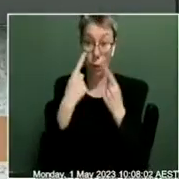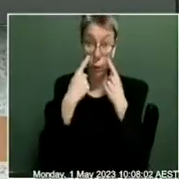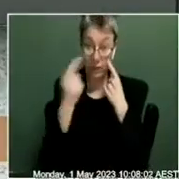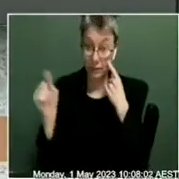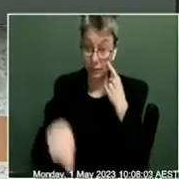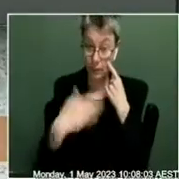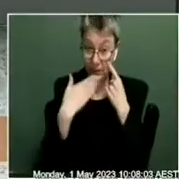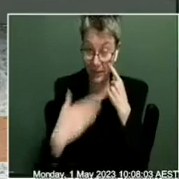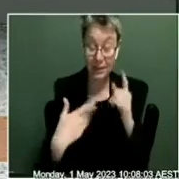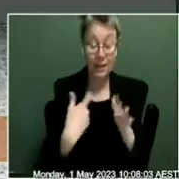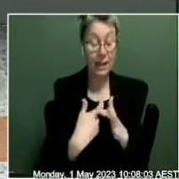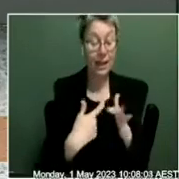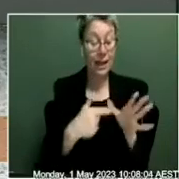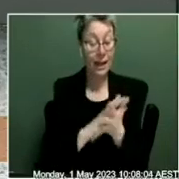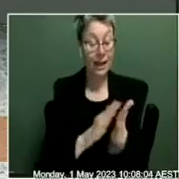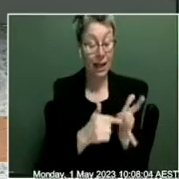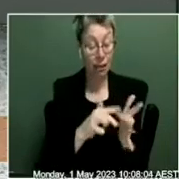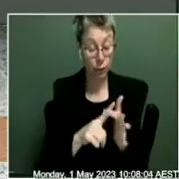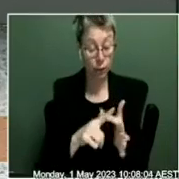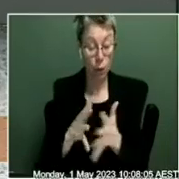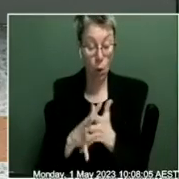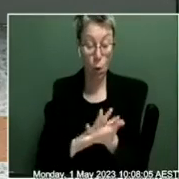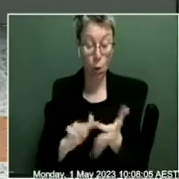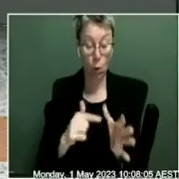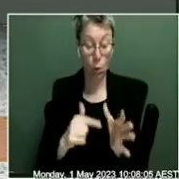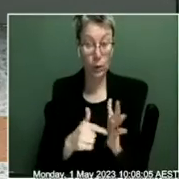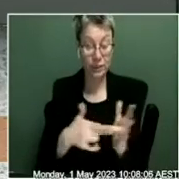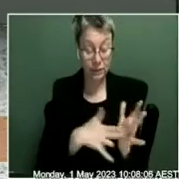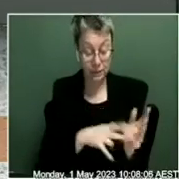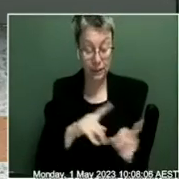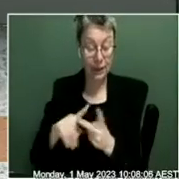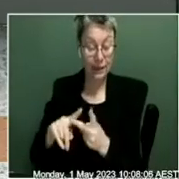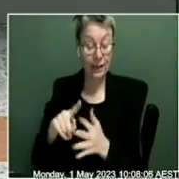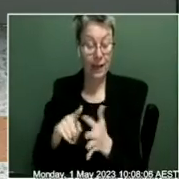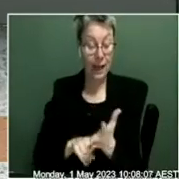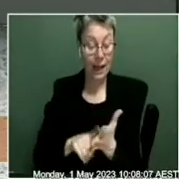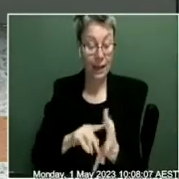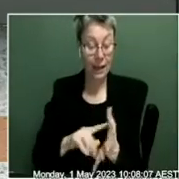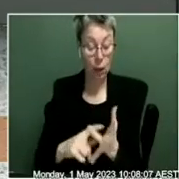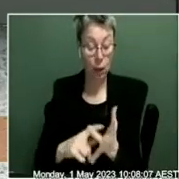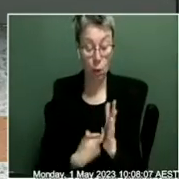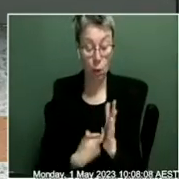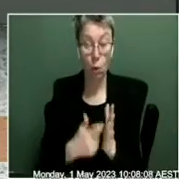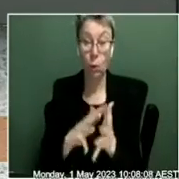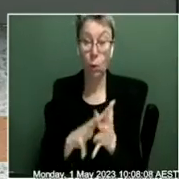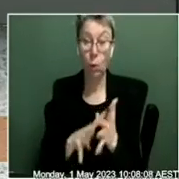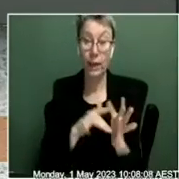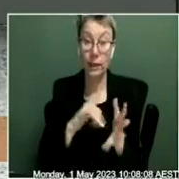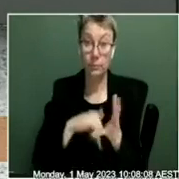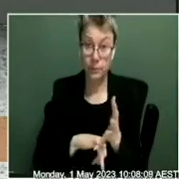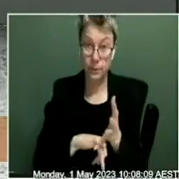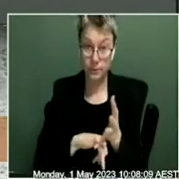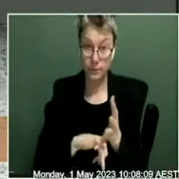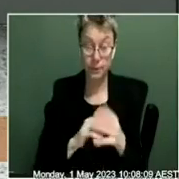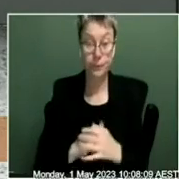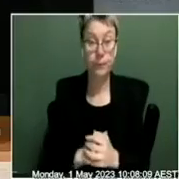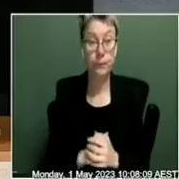I understand that before making a truth declaration, you would each like to acknowledge country.